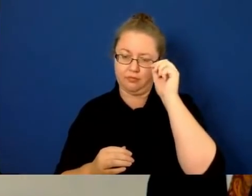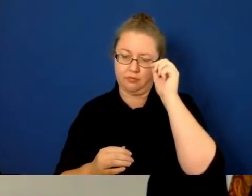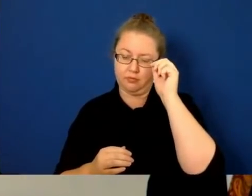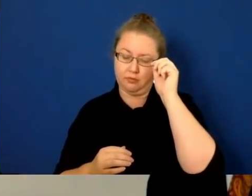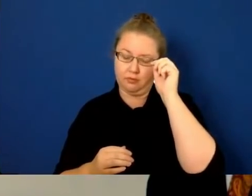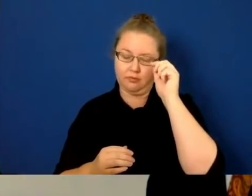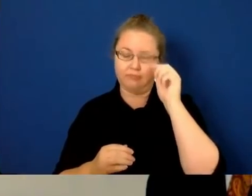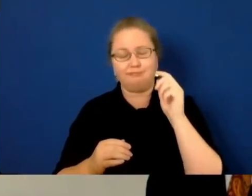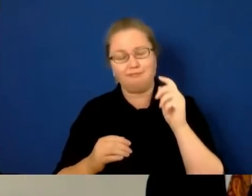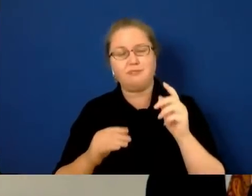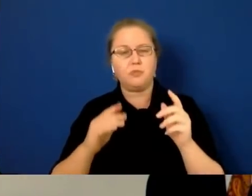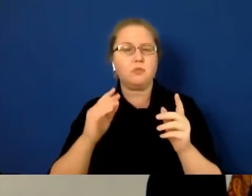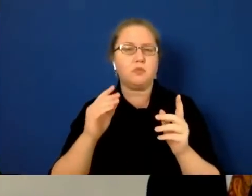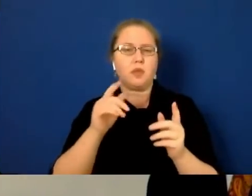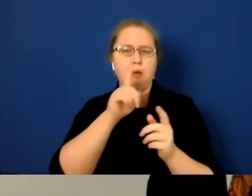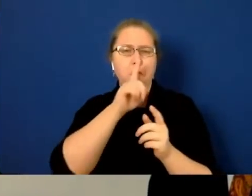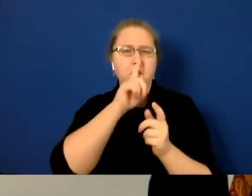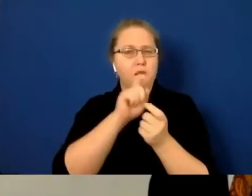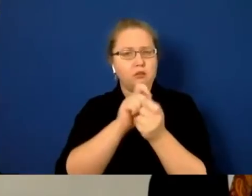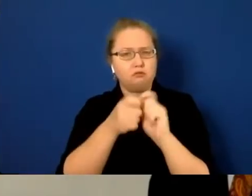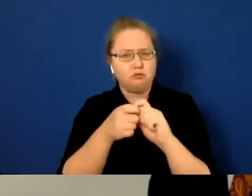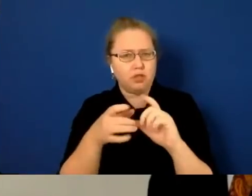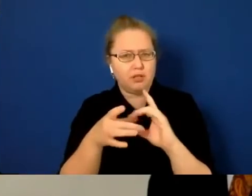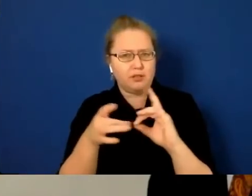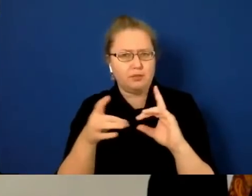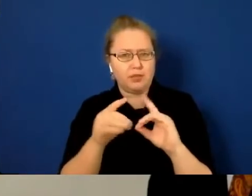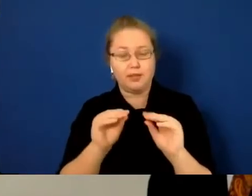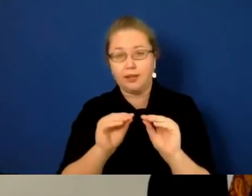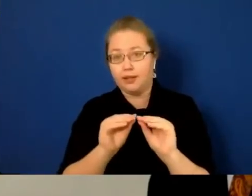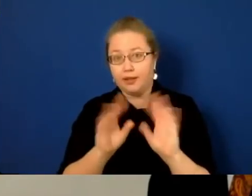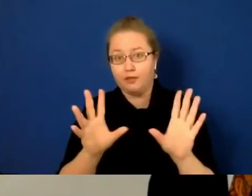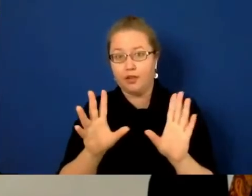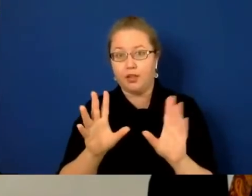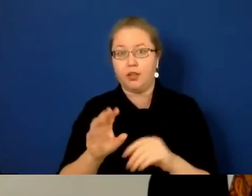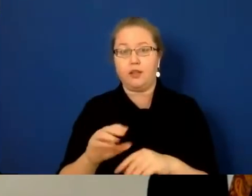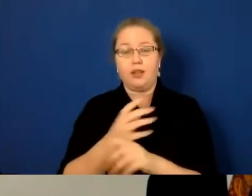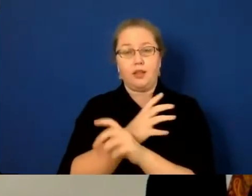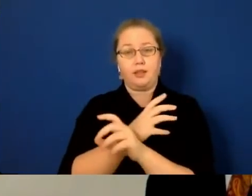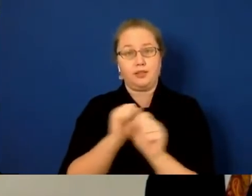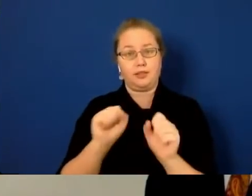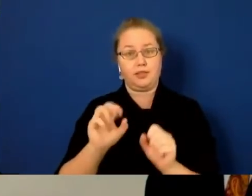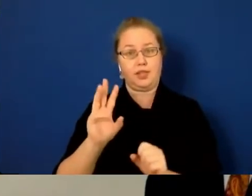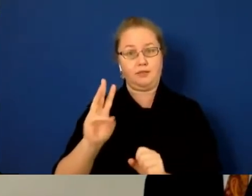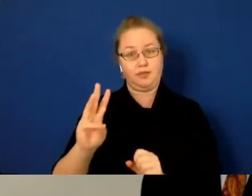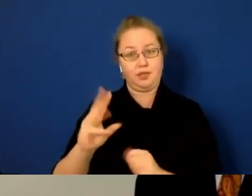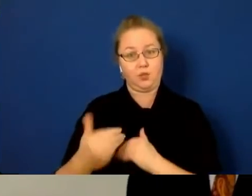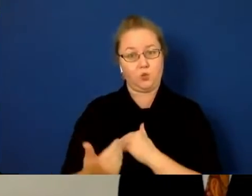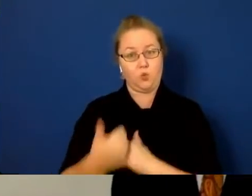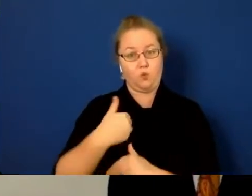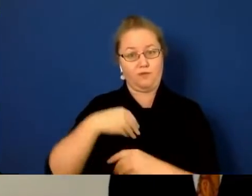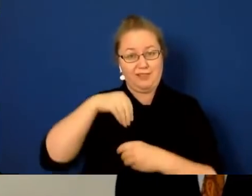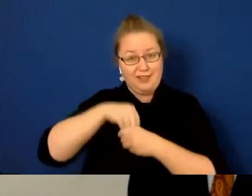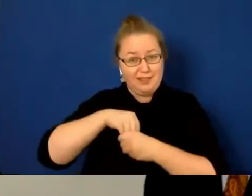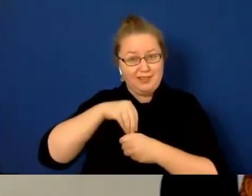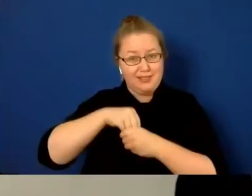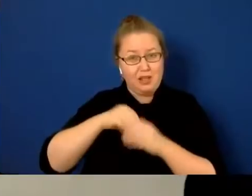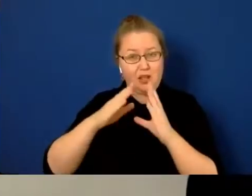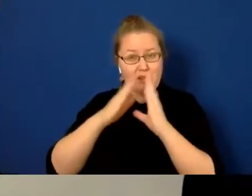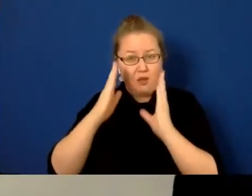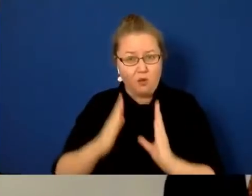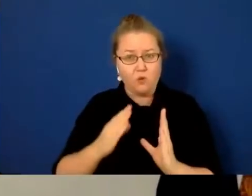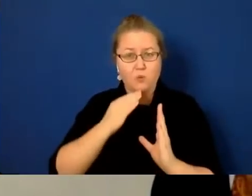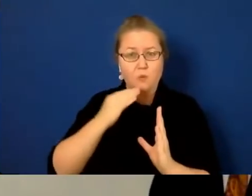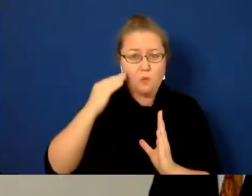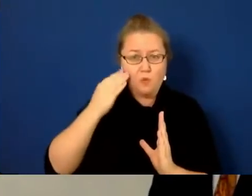separate rules for people living in the Fraser Health region, and that even safe sick people should not be invited into homes. It seems